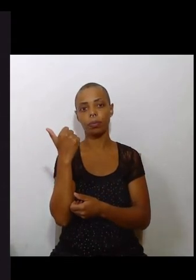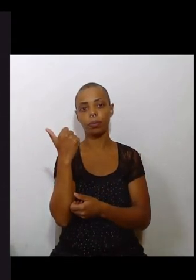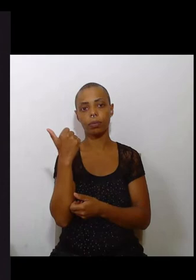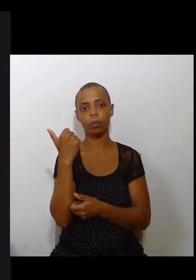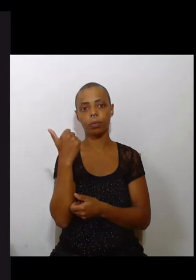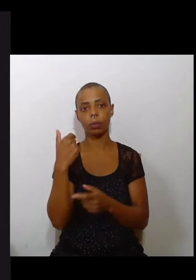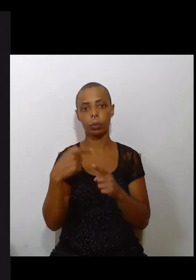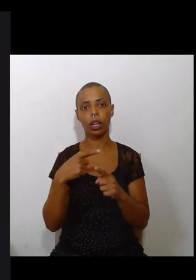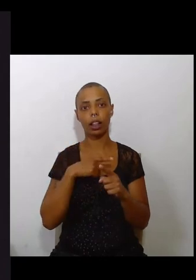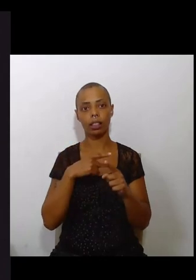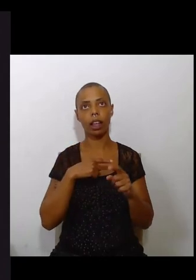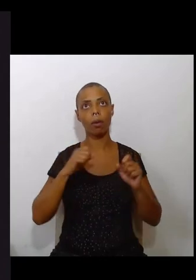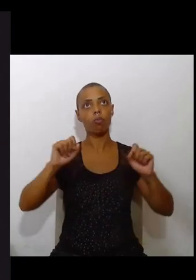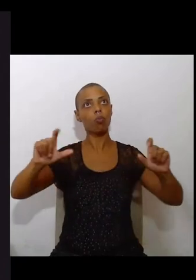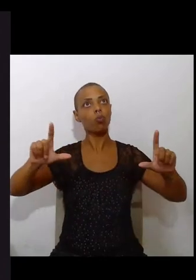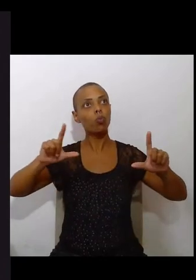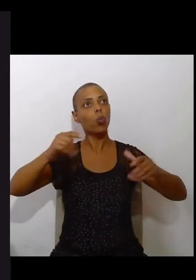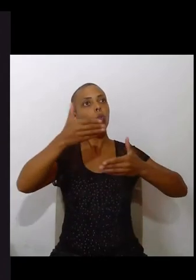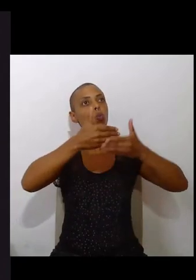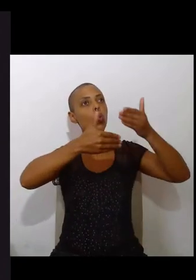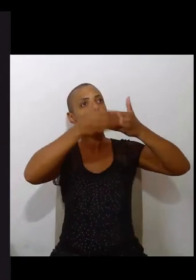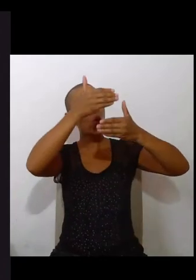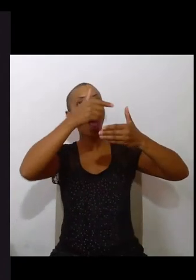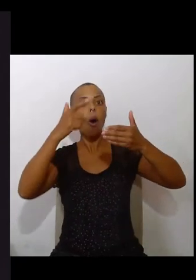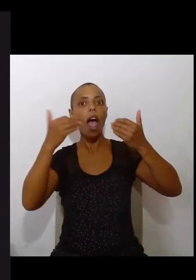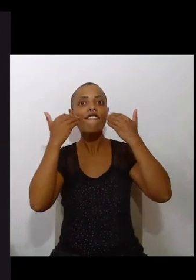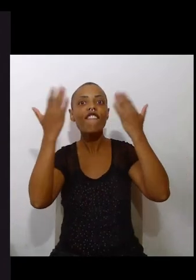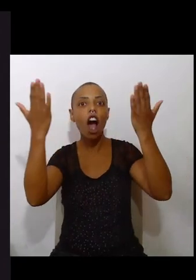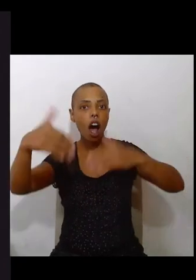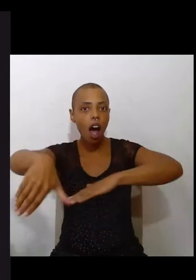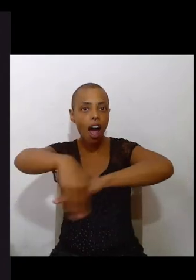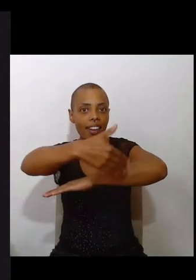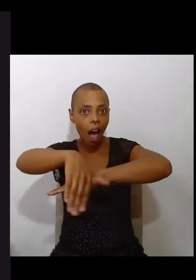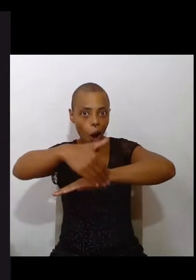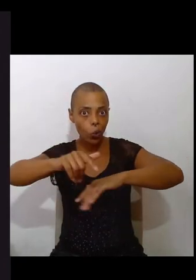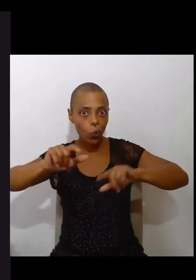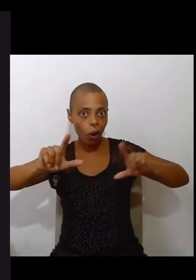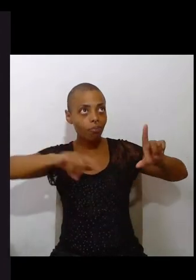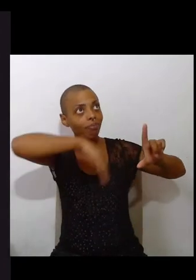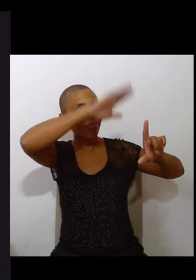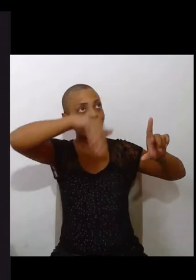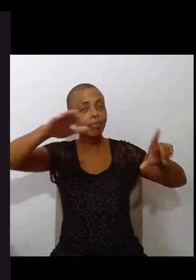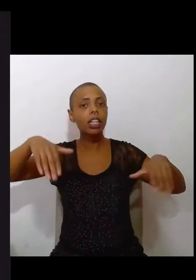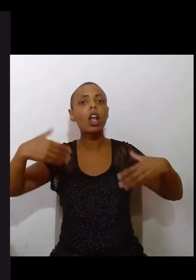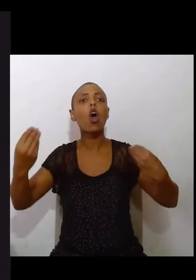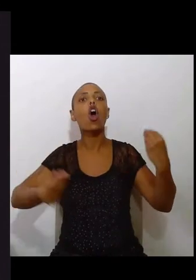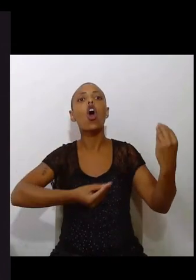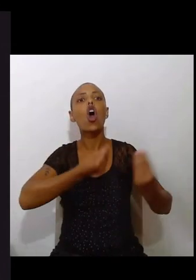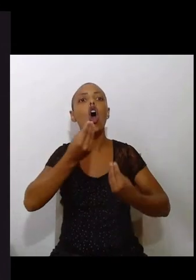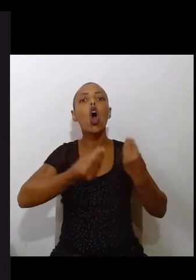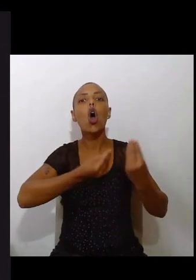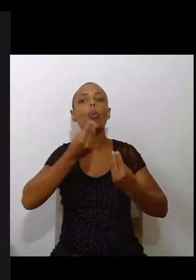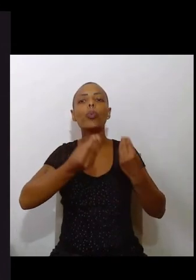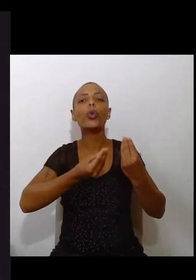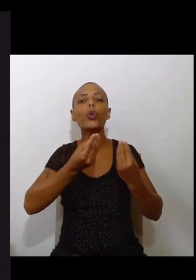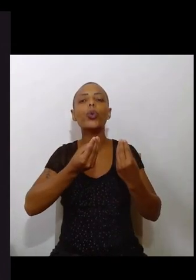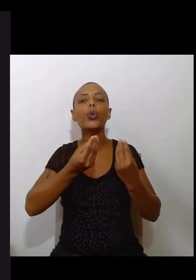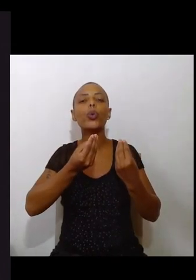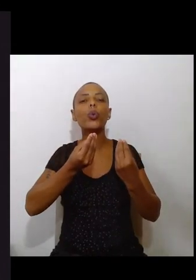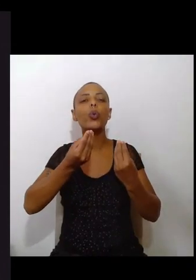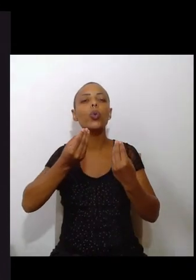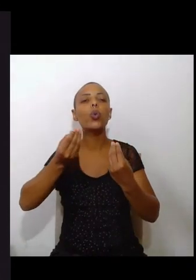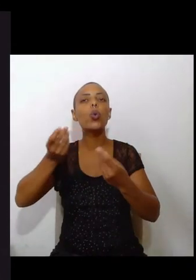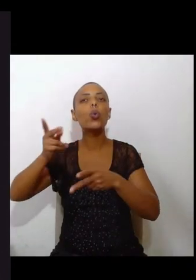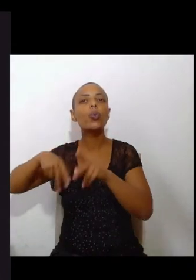and also since we're talking about murals and art that is in public spaces I would like to know